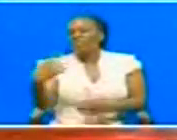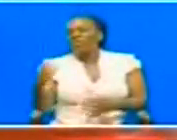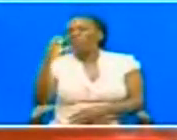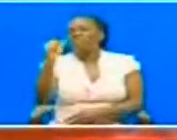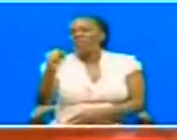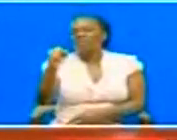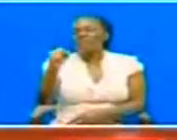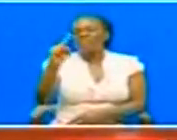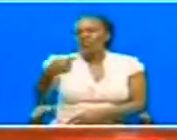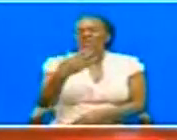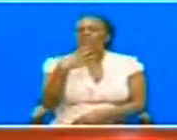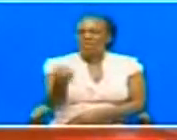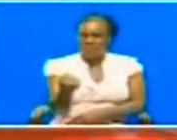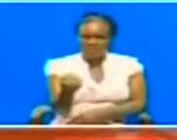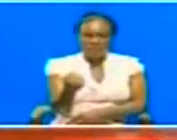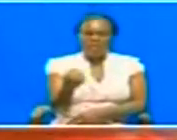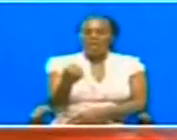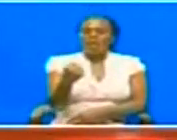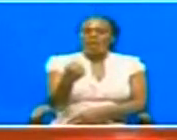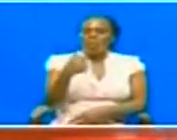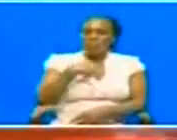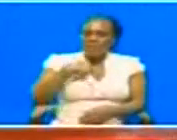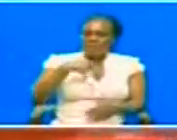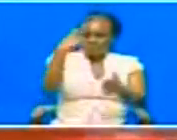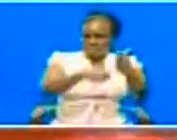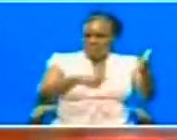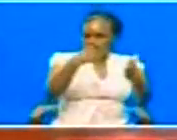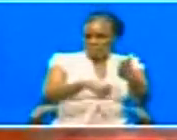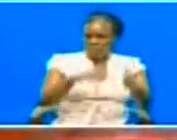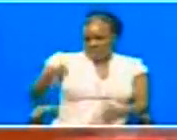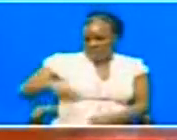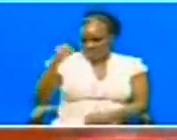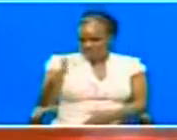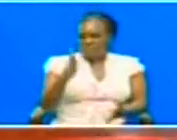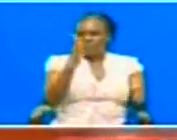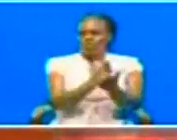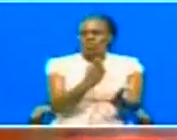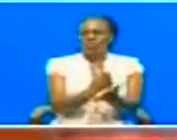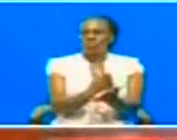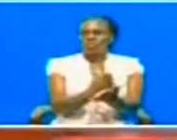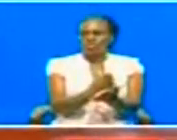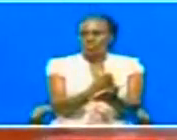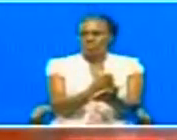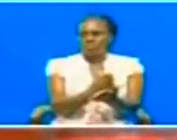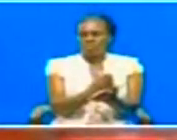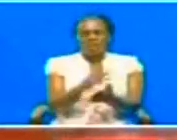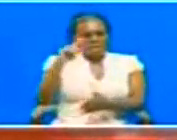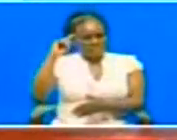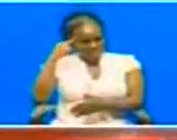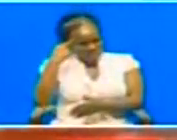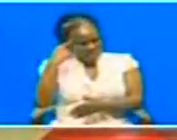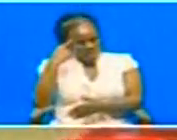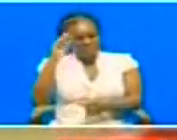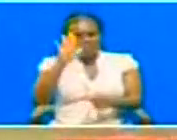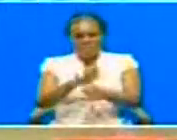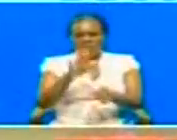5,500? Right. Even my consultation charges are quite a bit. So any, I think, any black people giving you money? I think they have.